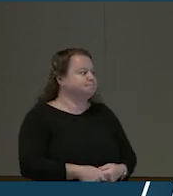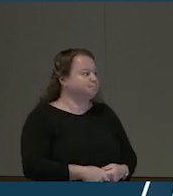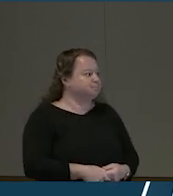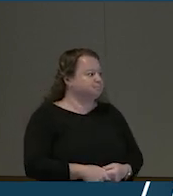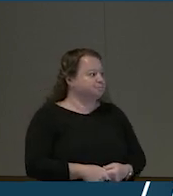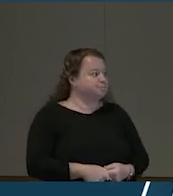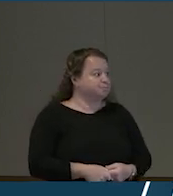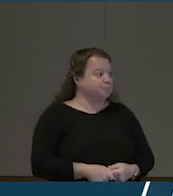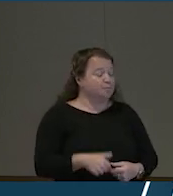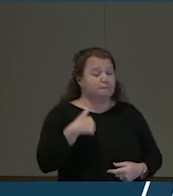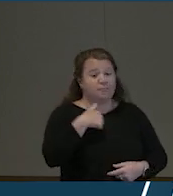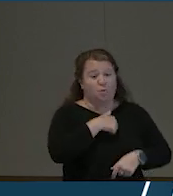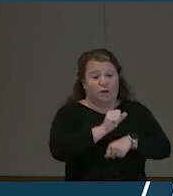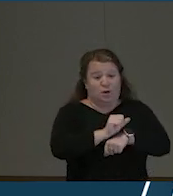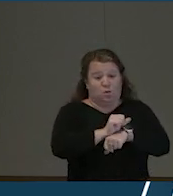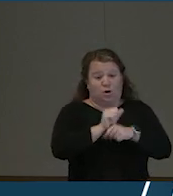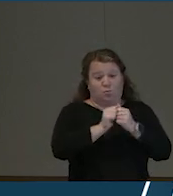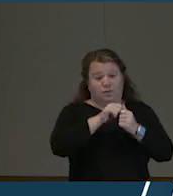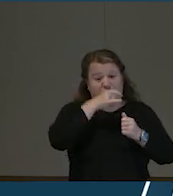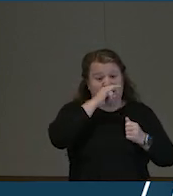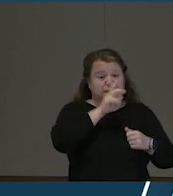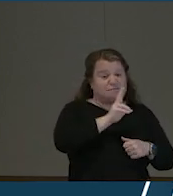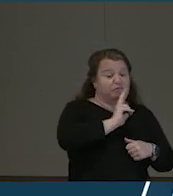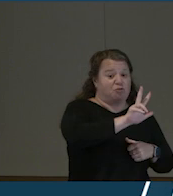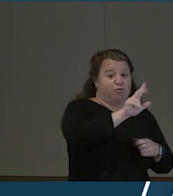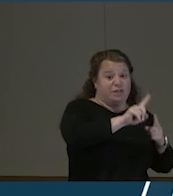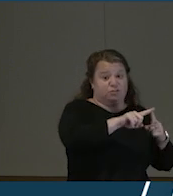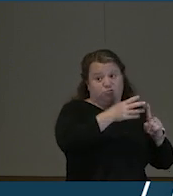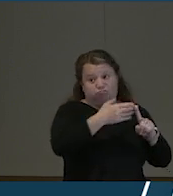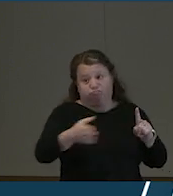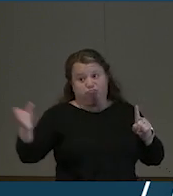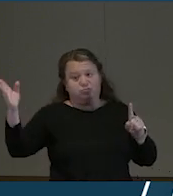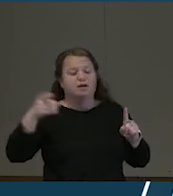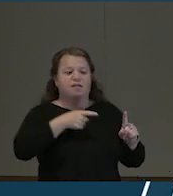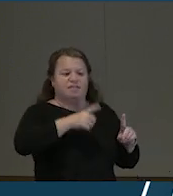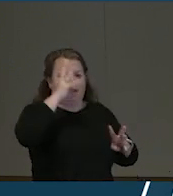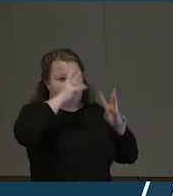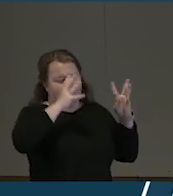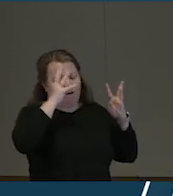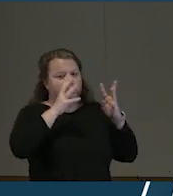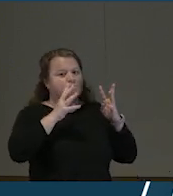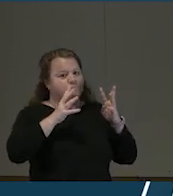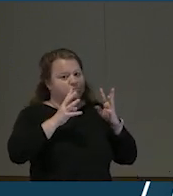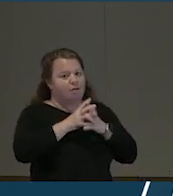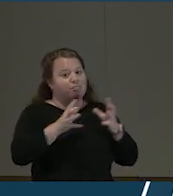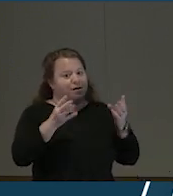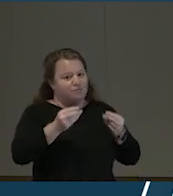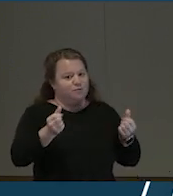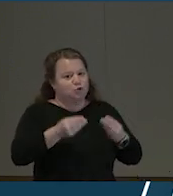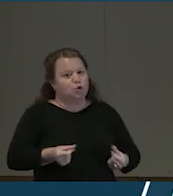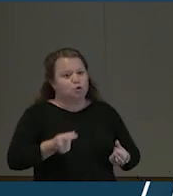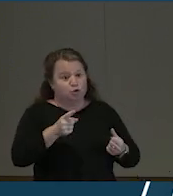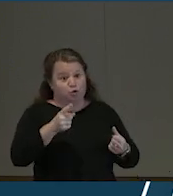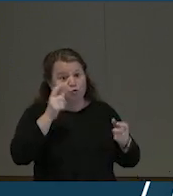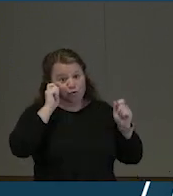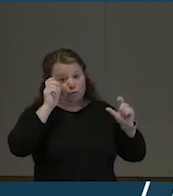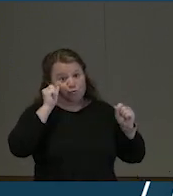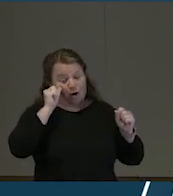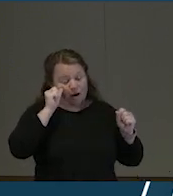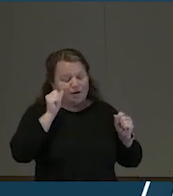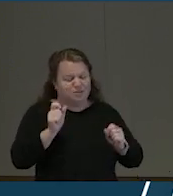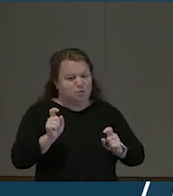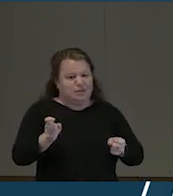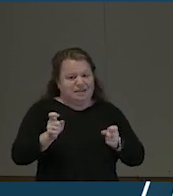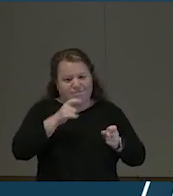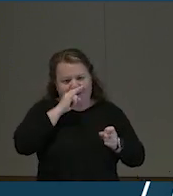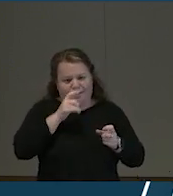And we work with kids down to 3 years old, and they come up with some really creative solutions. You'll be surprised what happens when you give kids